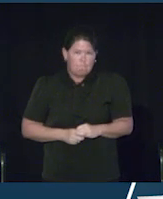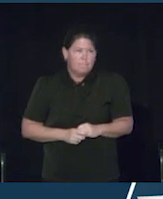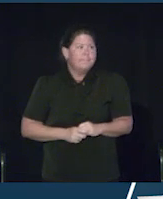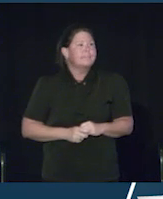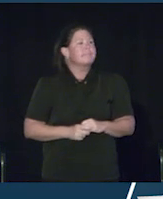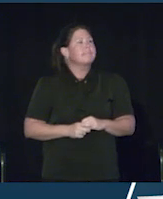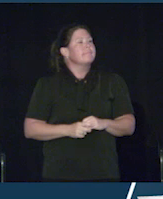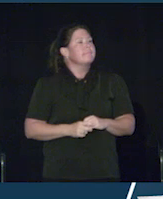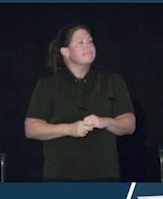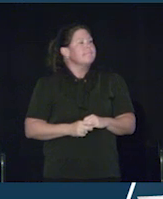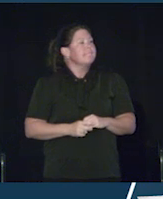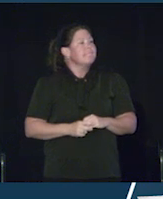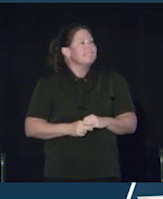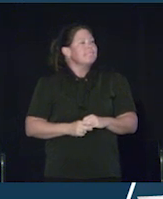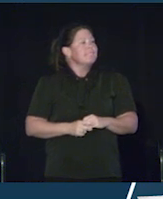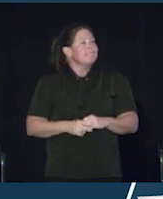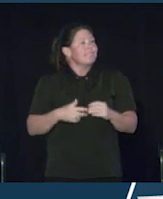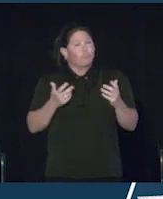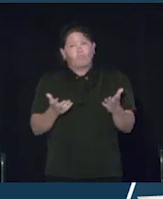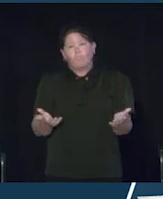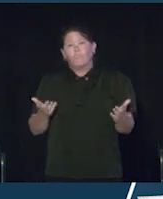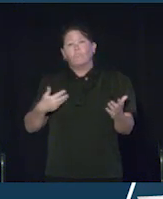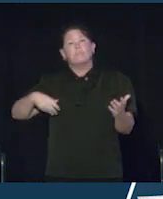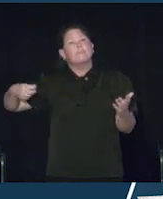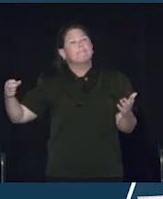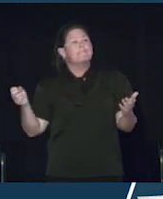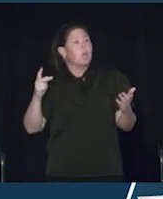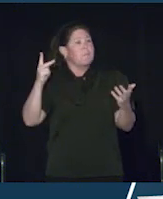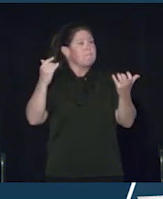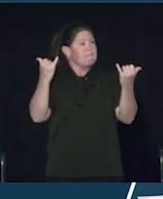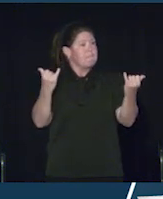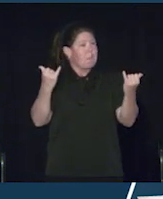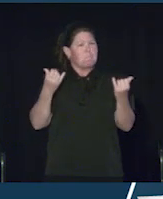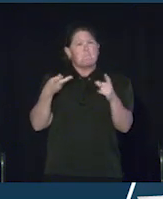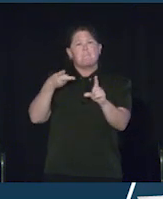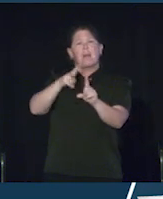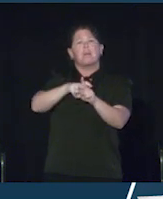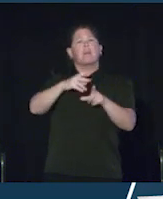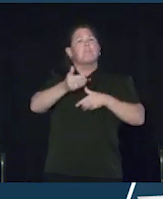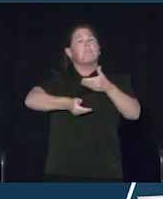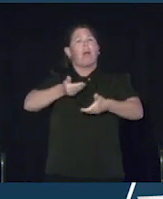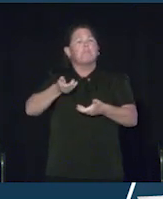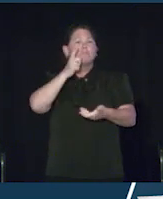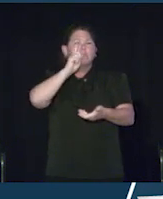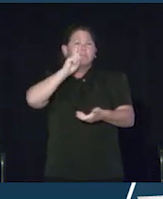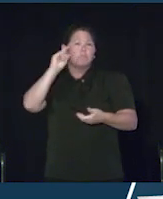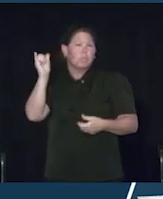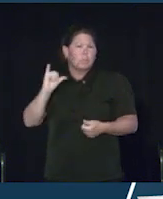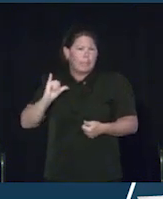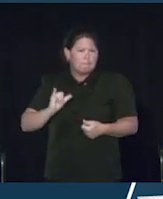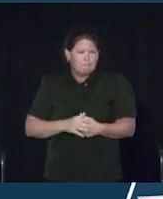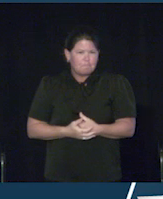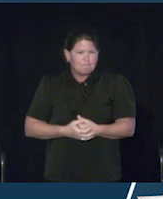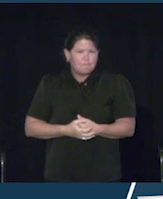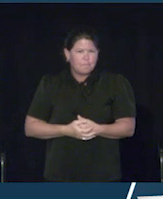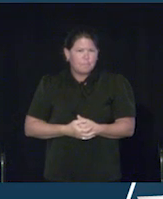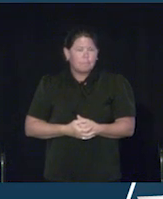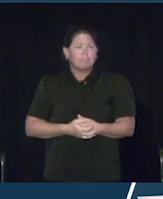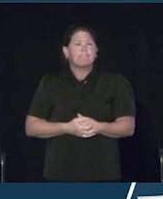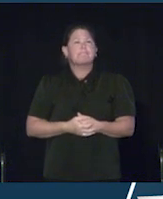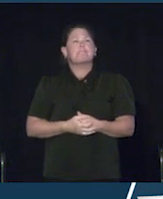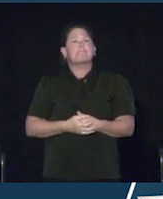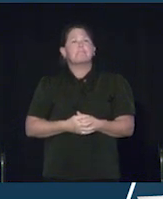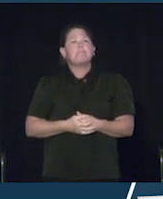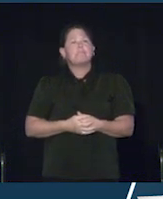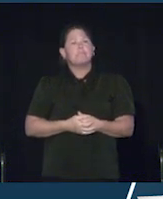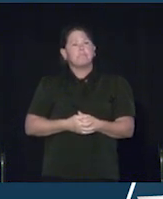Okay, so a little bit about the application process. Like we mentioned earlier, we do